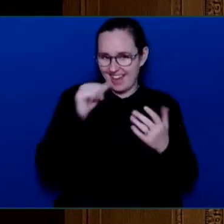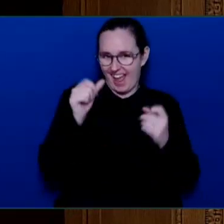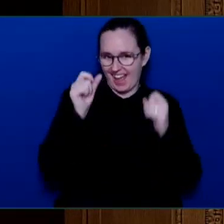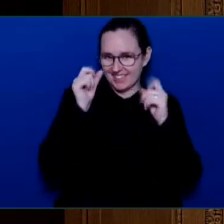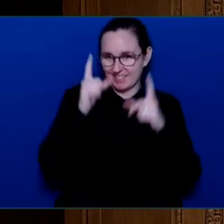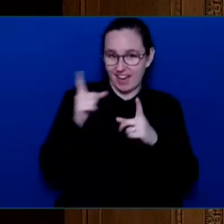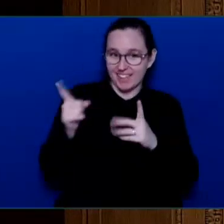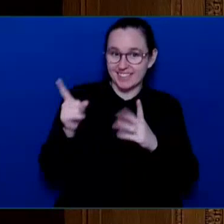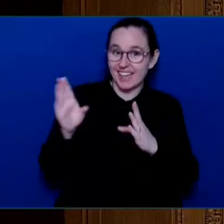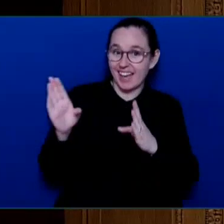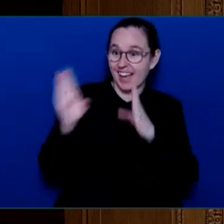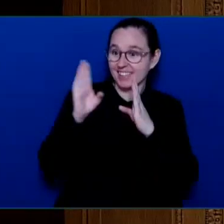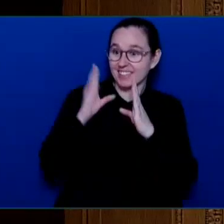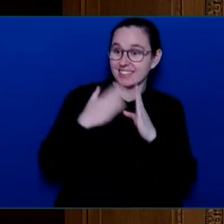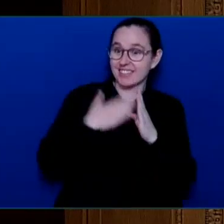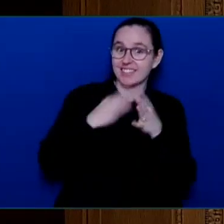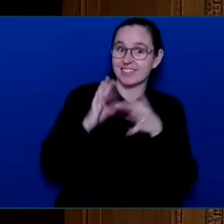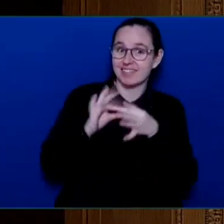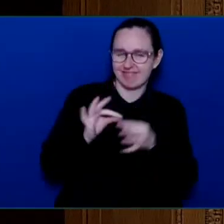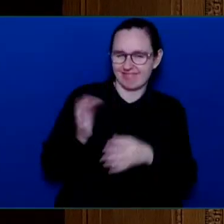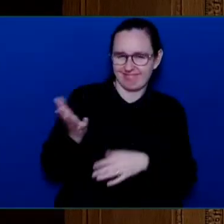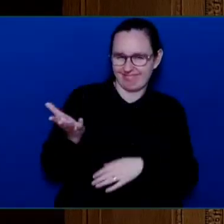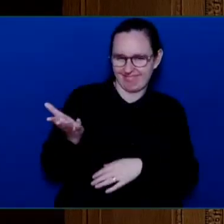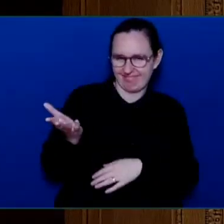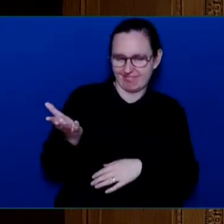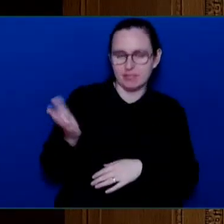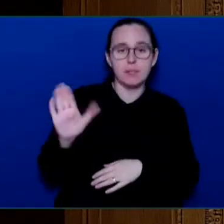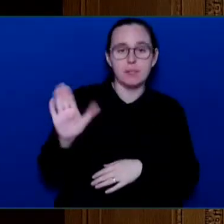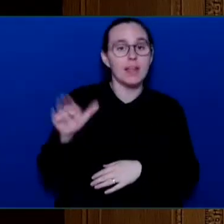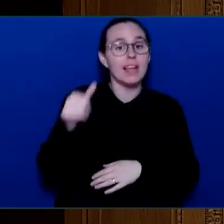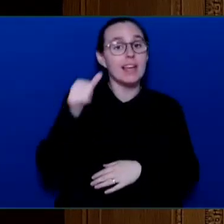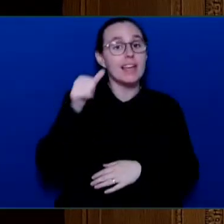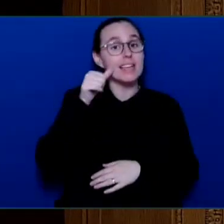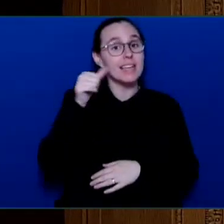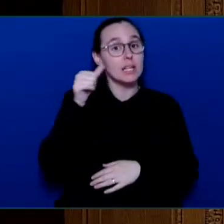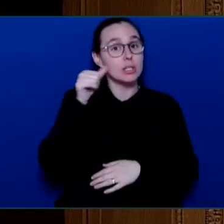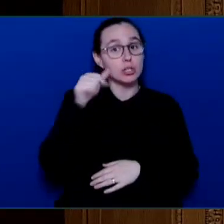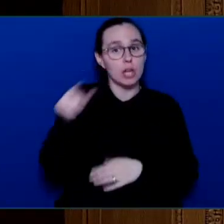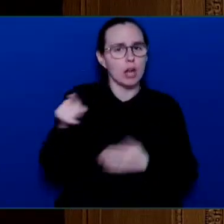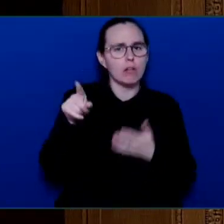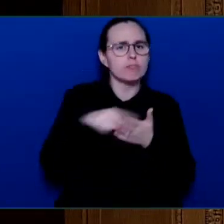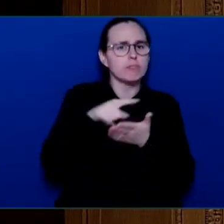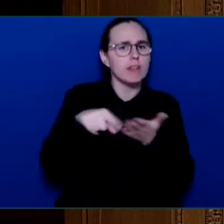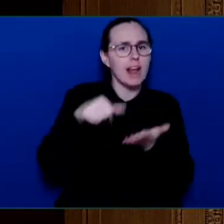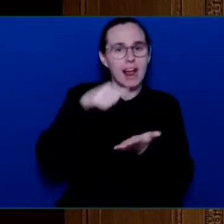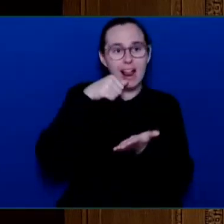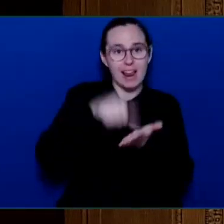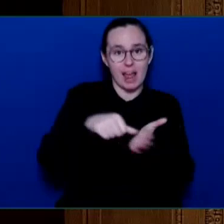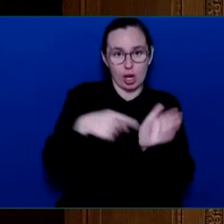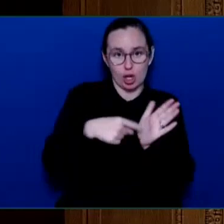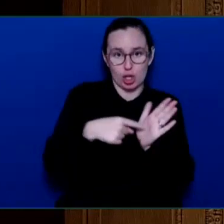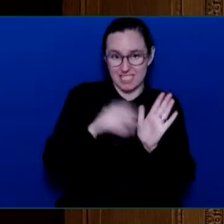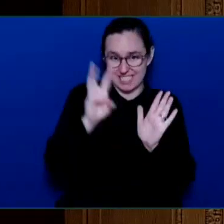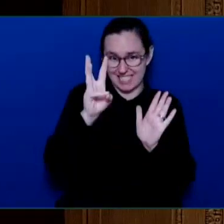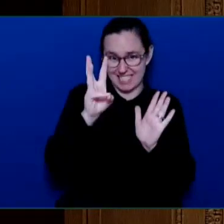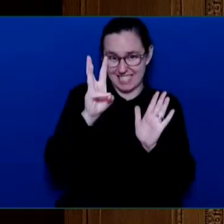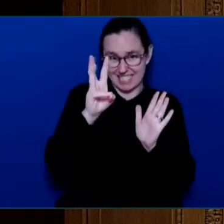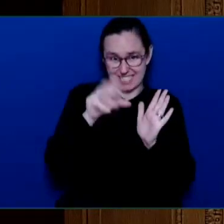his 6-page letter, he dissects what the minister has been attempting to do in dismissing his